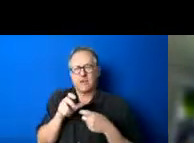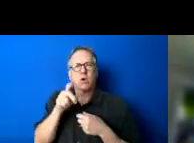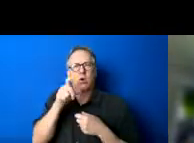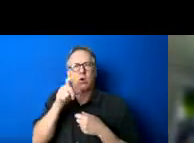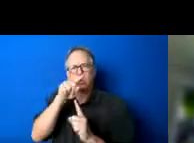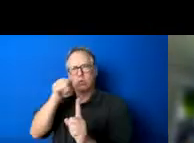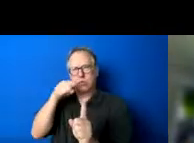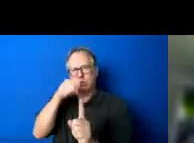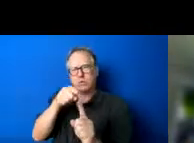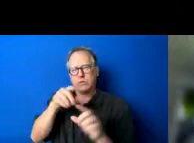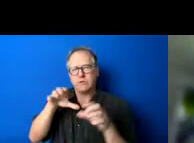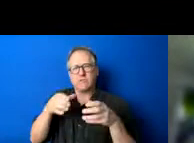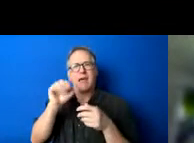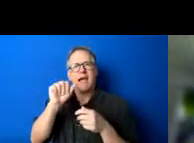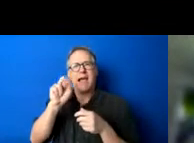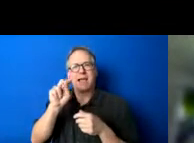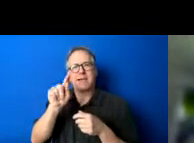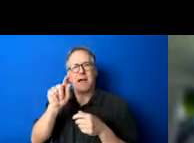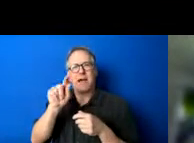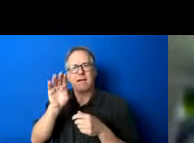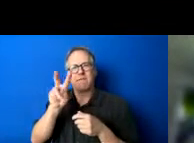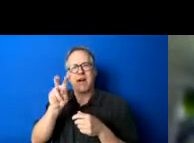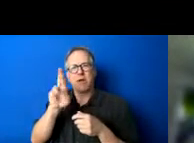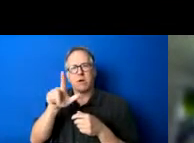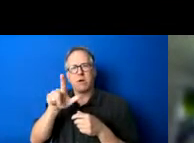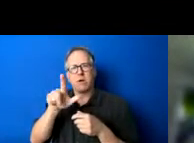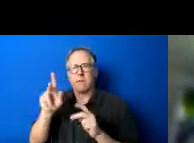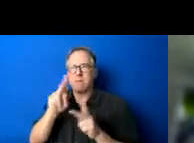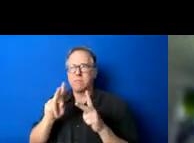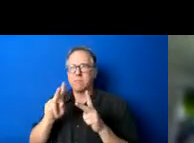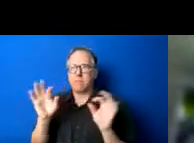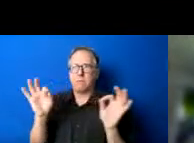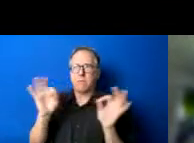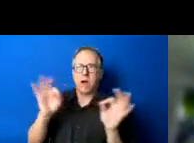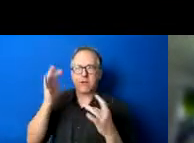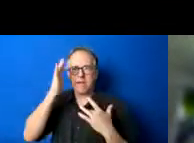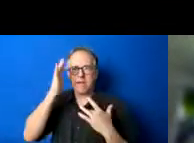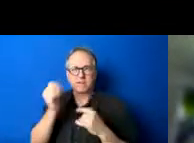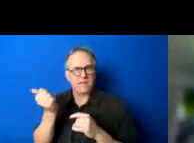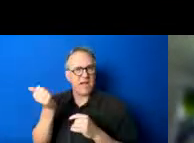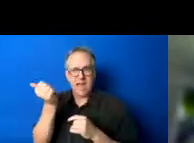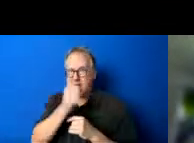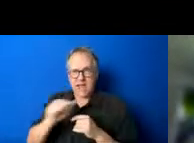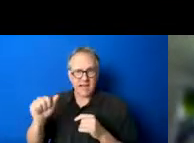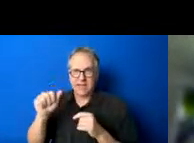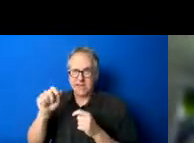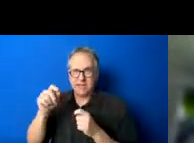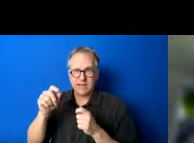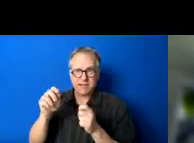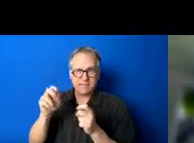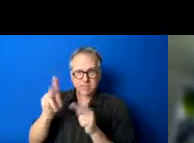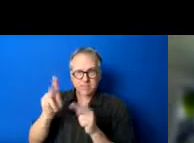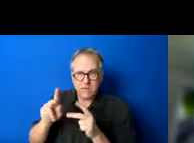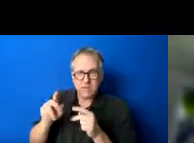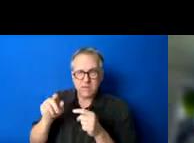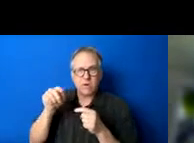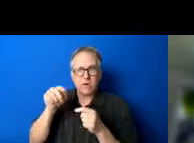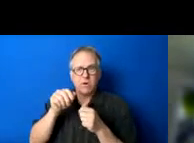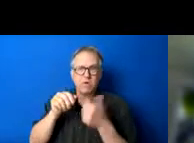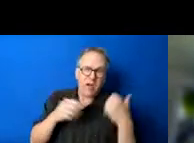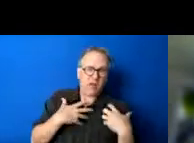for antivirals for folks with mild or moderate illness? Is there anyone, or specifically, is it for people with other